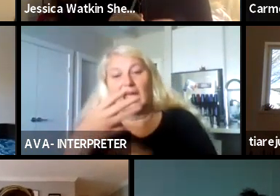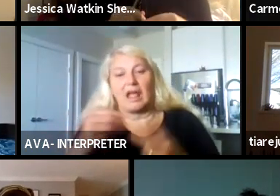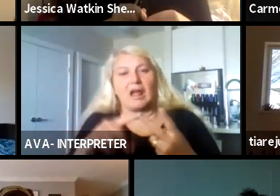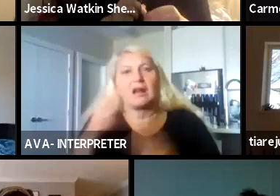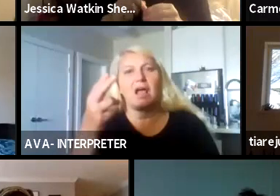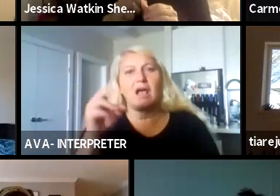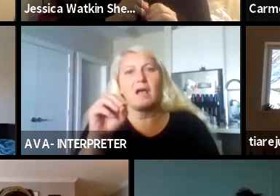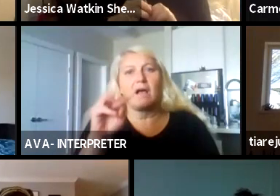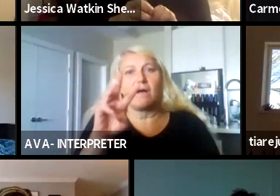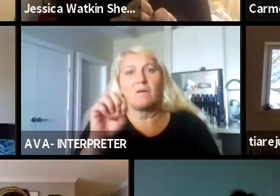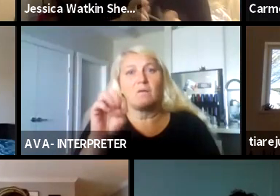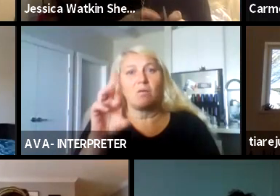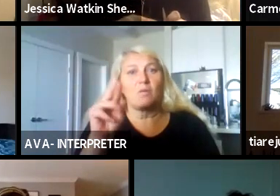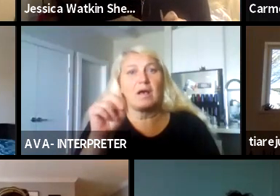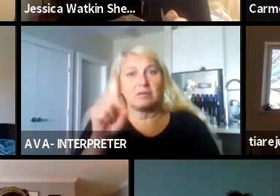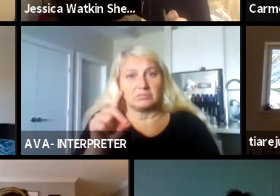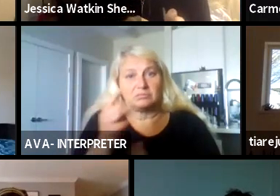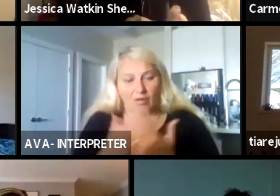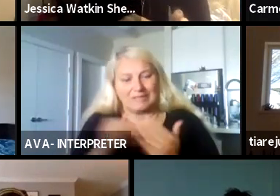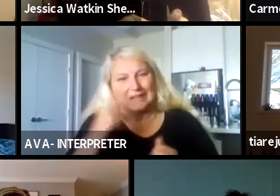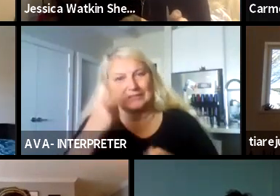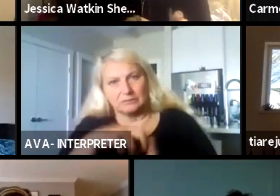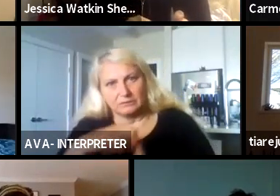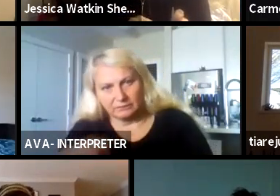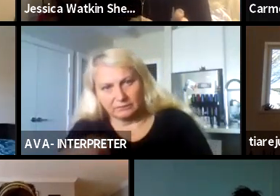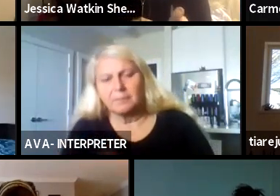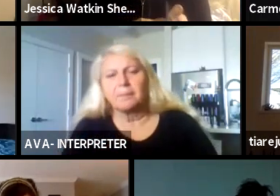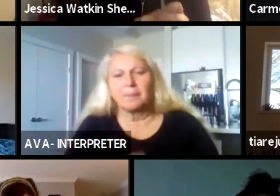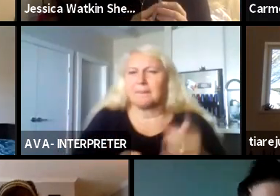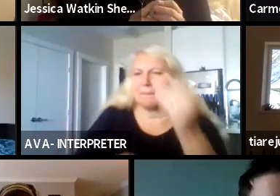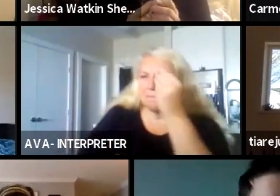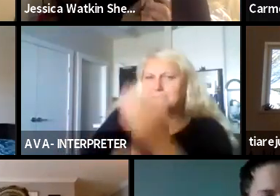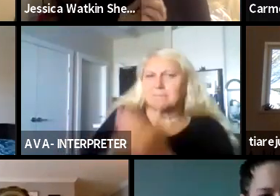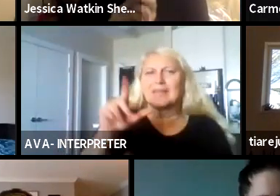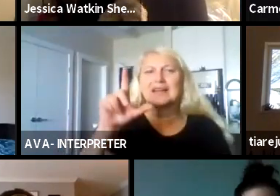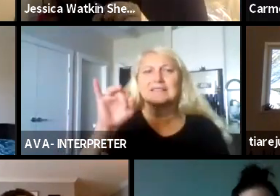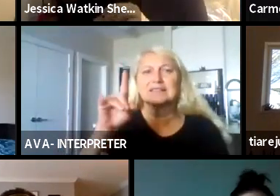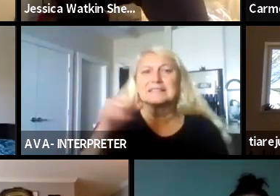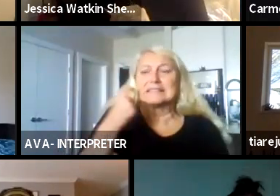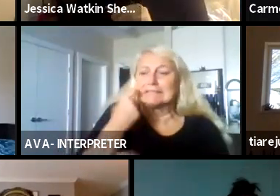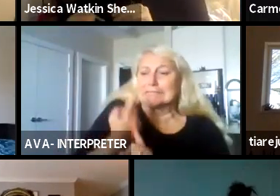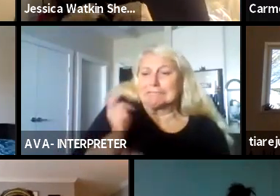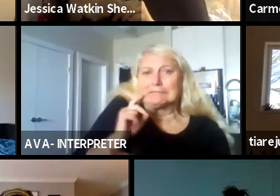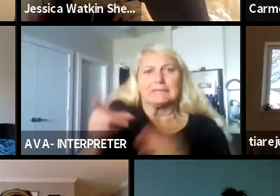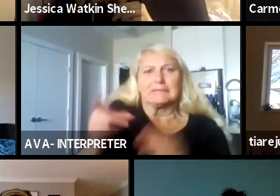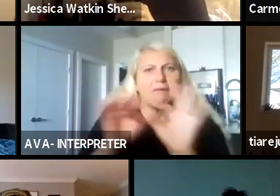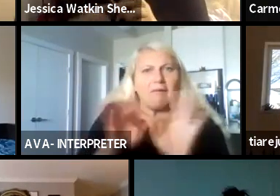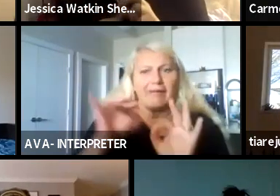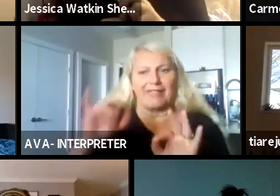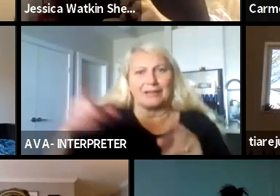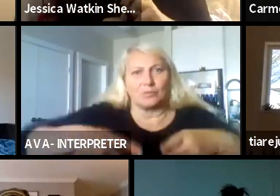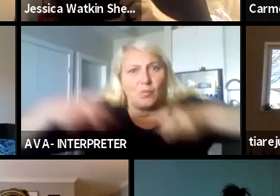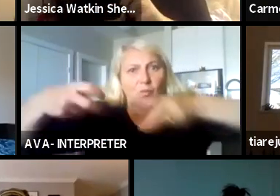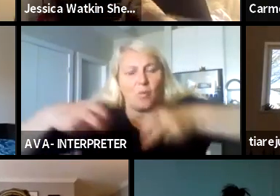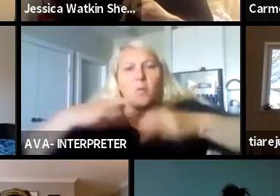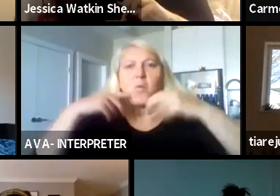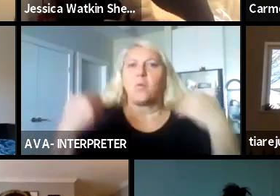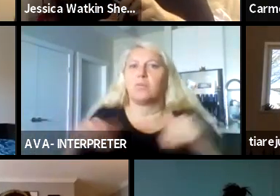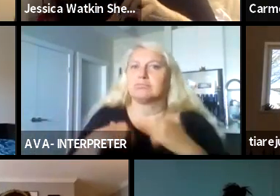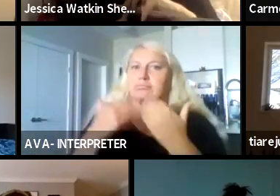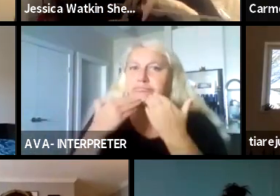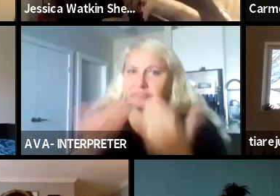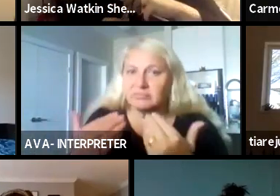I'm so glad about that last bit that you just said, Lindsay, about this being recorded, because everything you said about that prior is